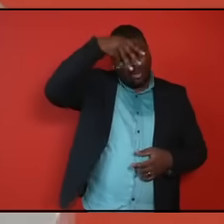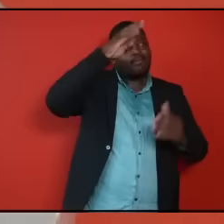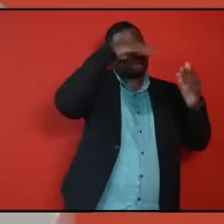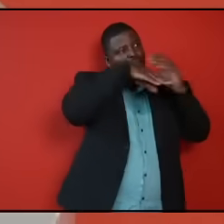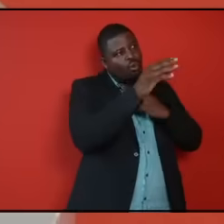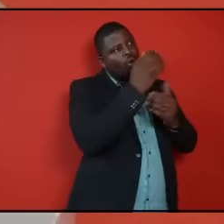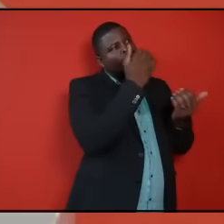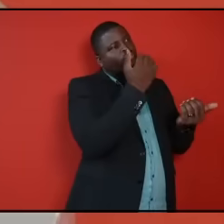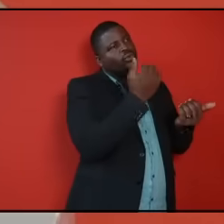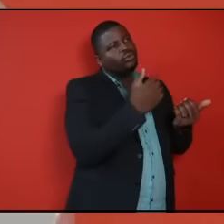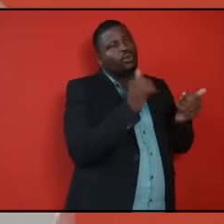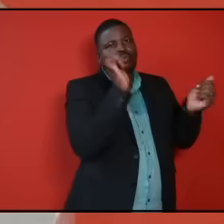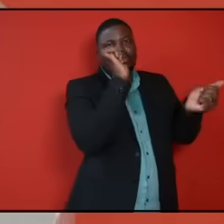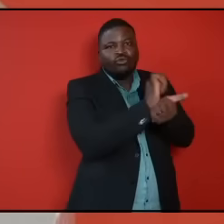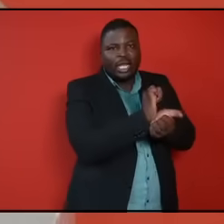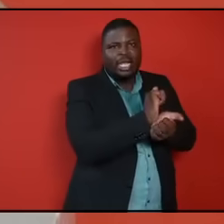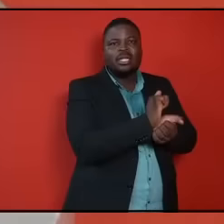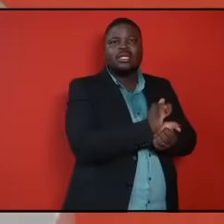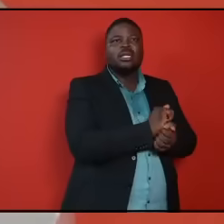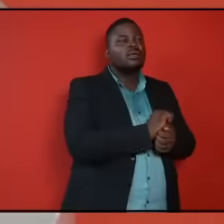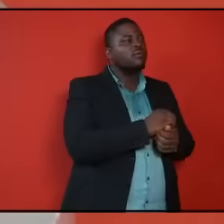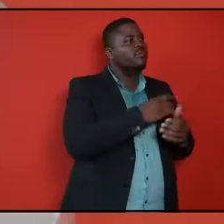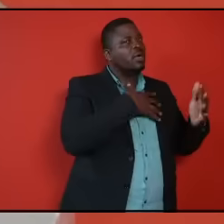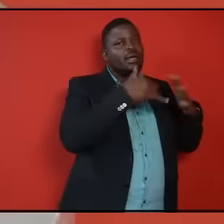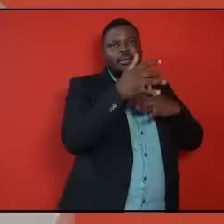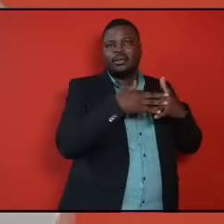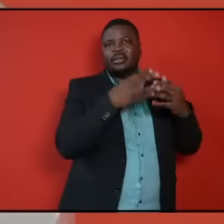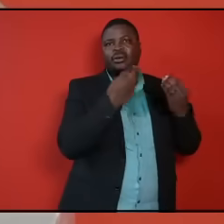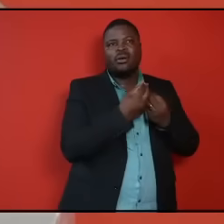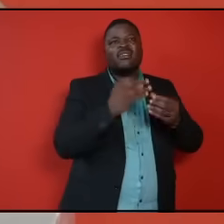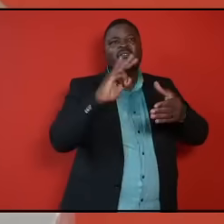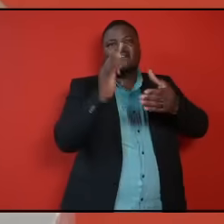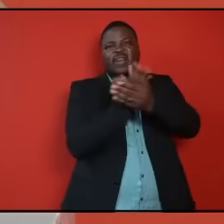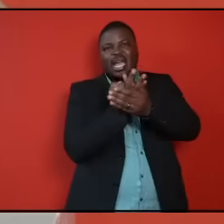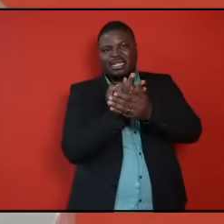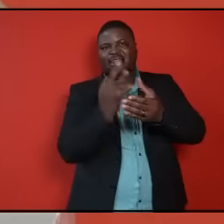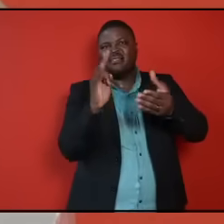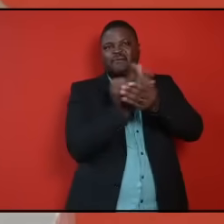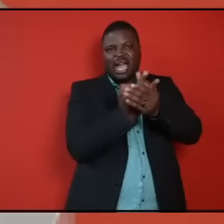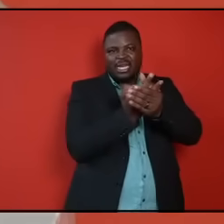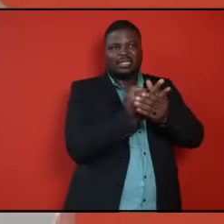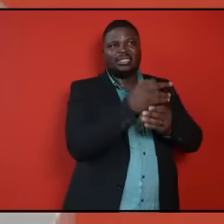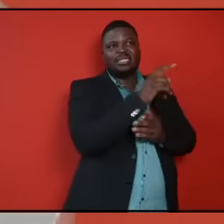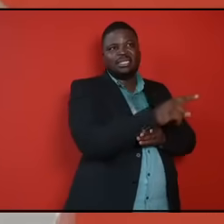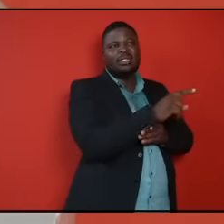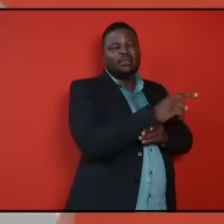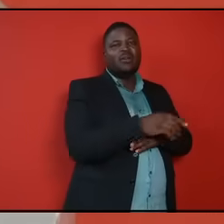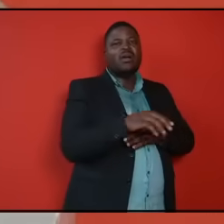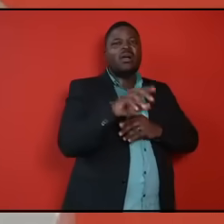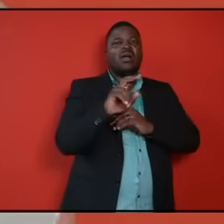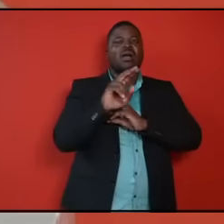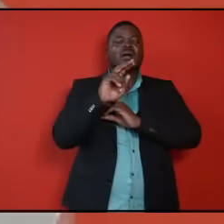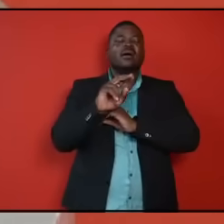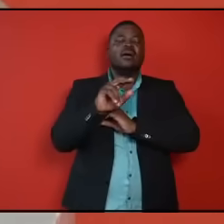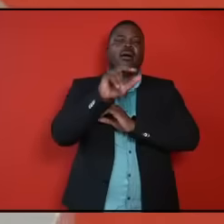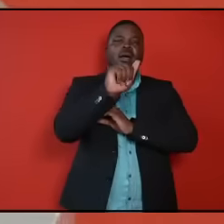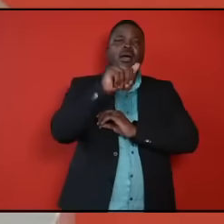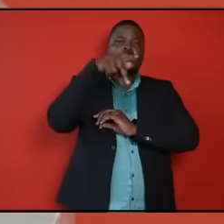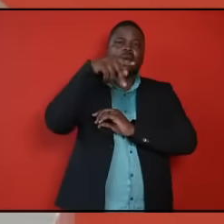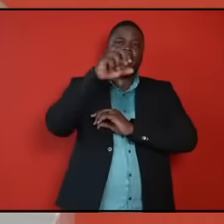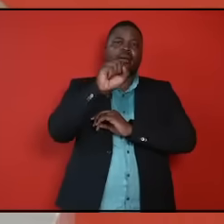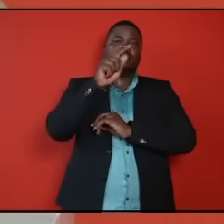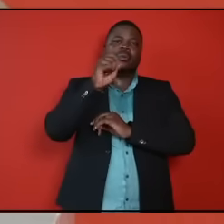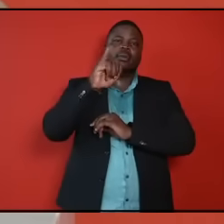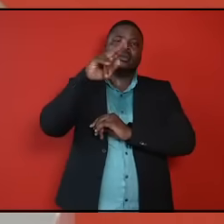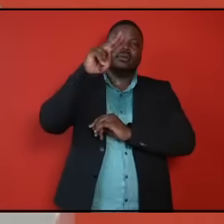Epstein, or if he succeeds, he avoids prison for Epstein files, and then he